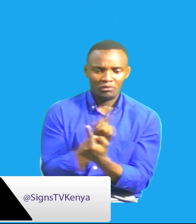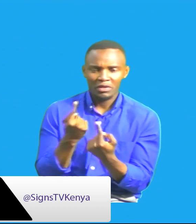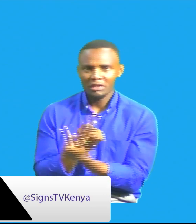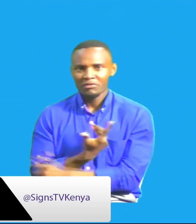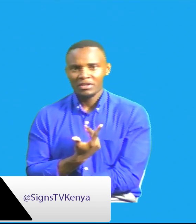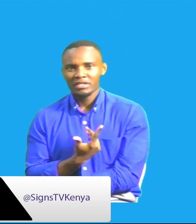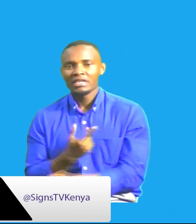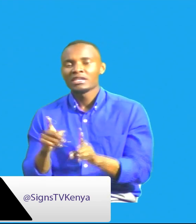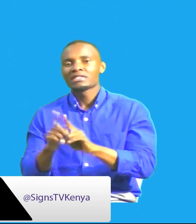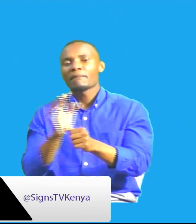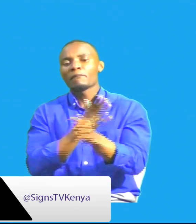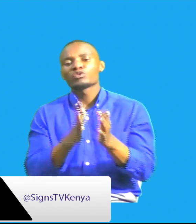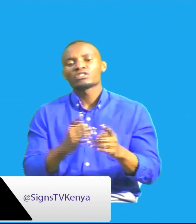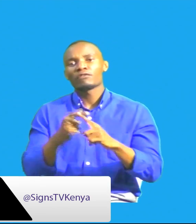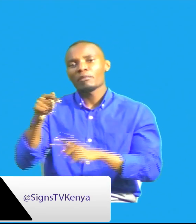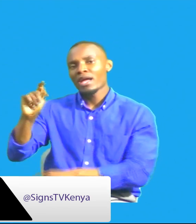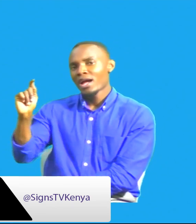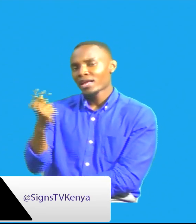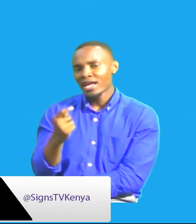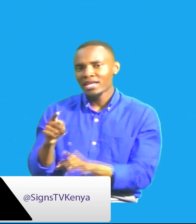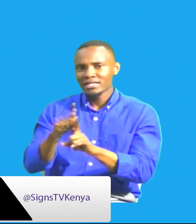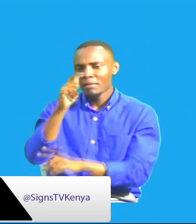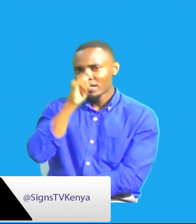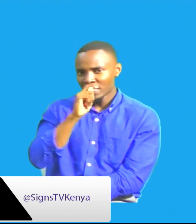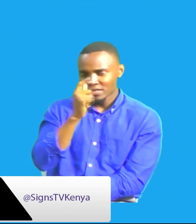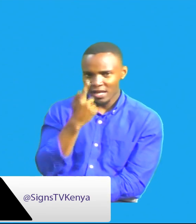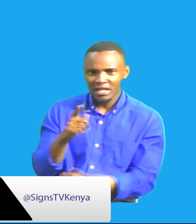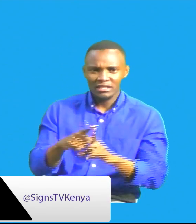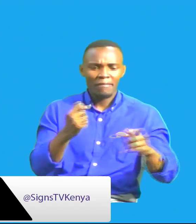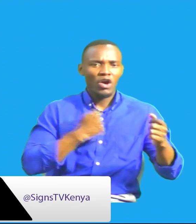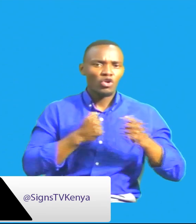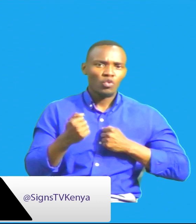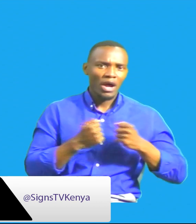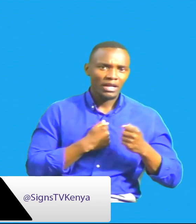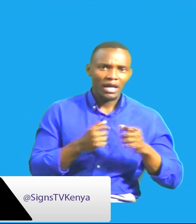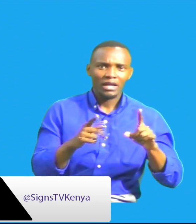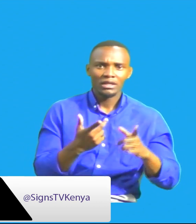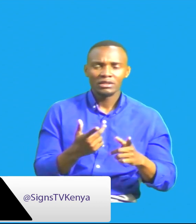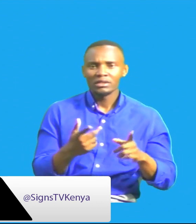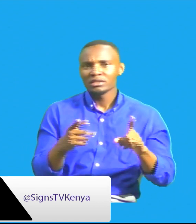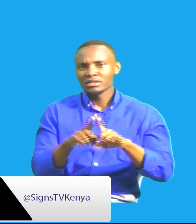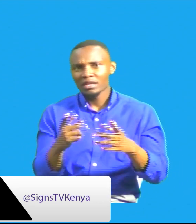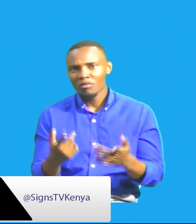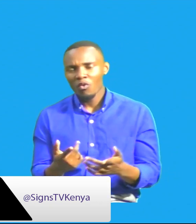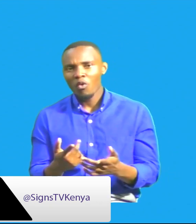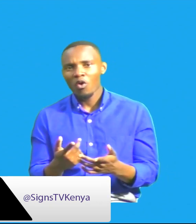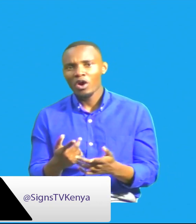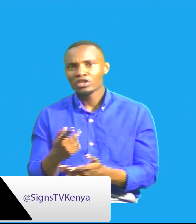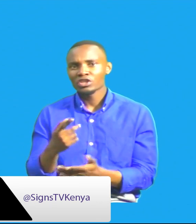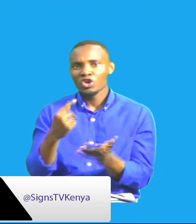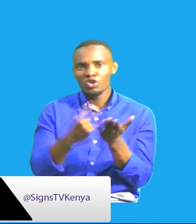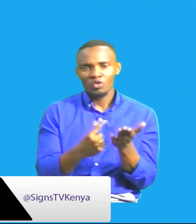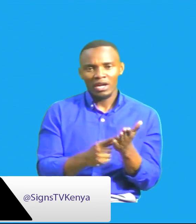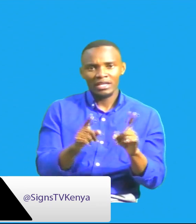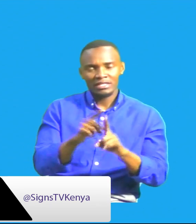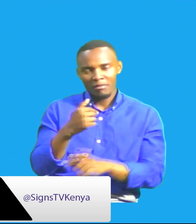artists kutoka hapa Kenya, Tanzania, Rwanda pia na Uganda pia wakitoa muziki. So we have prepared for you some of